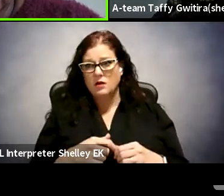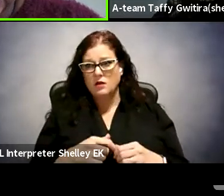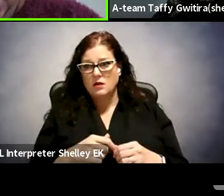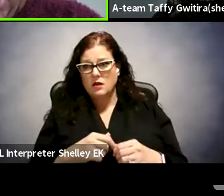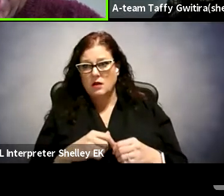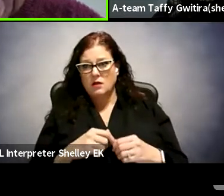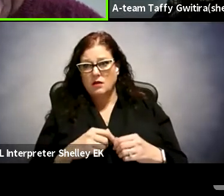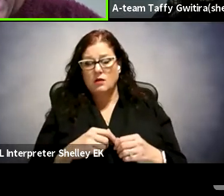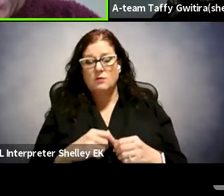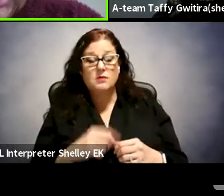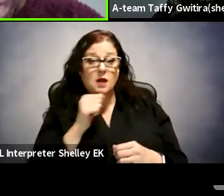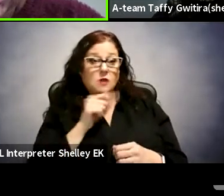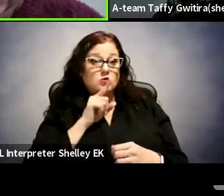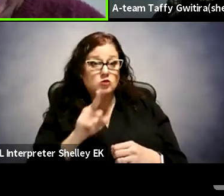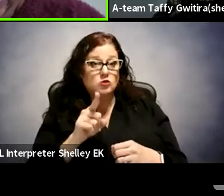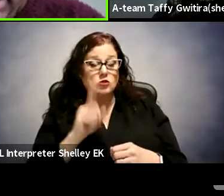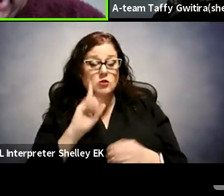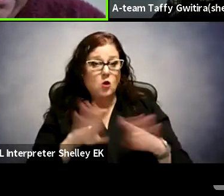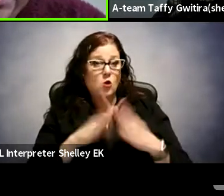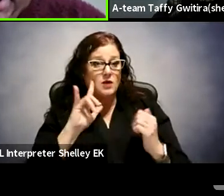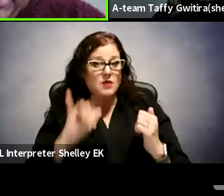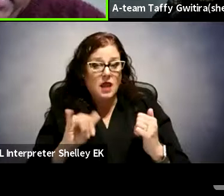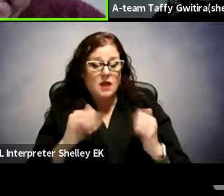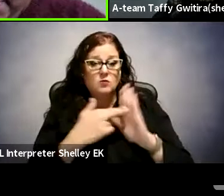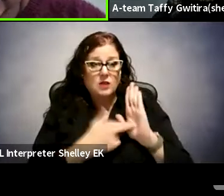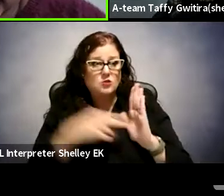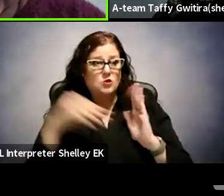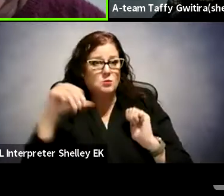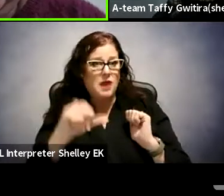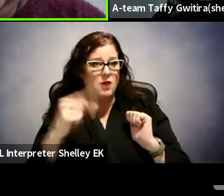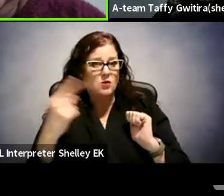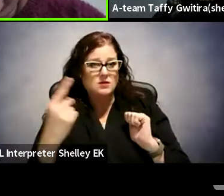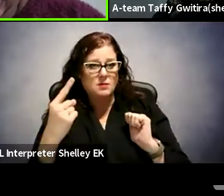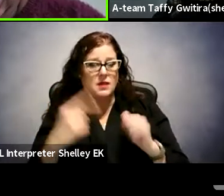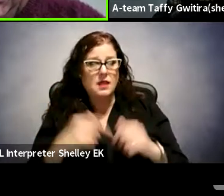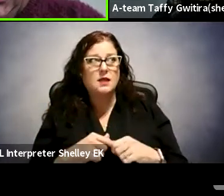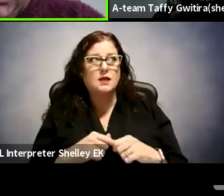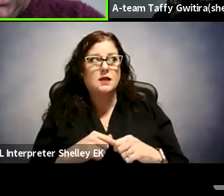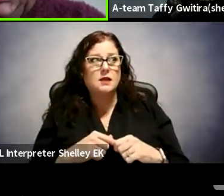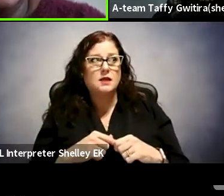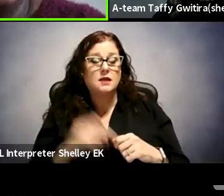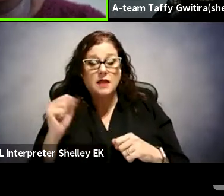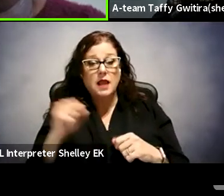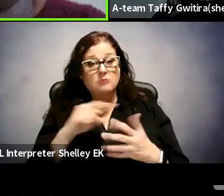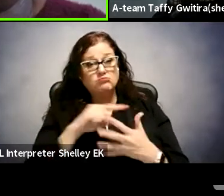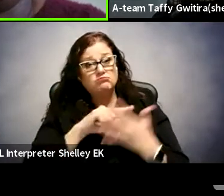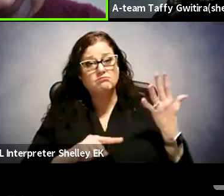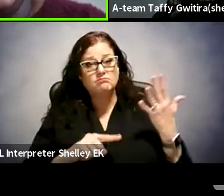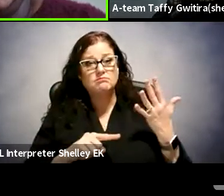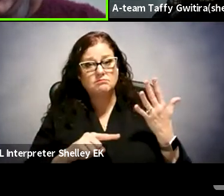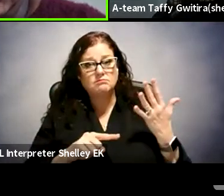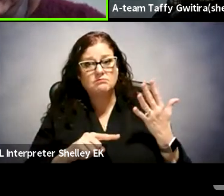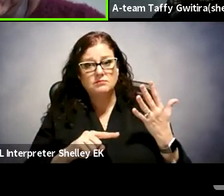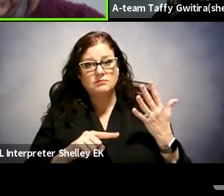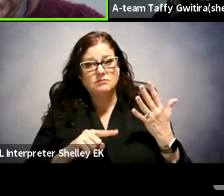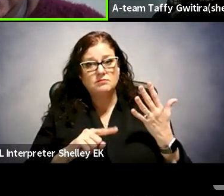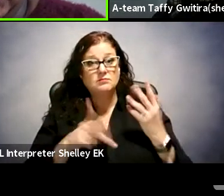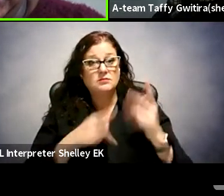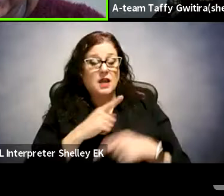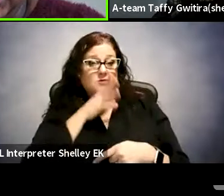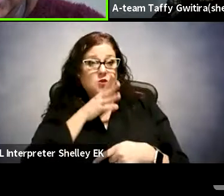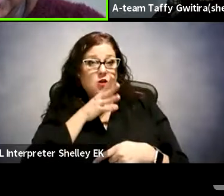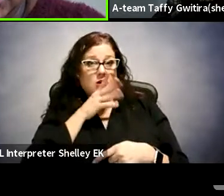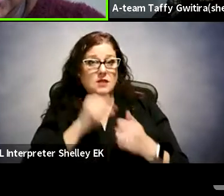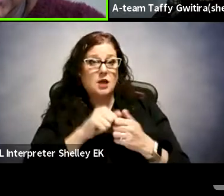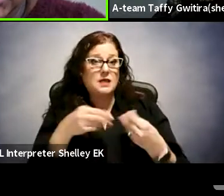Not sure how open that one is. I think you may have to register and pay or something, but yeah, so those are the kind of talks I'll